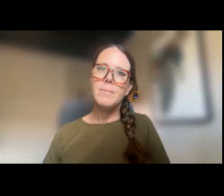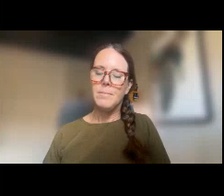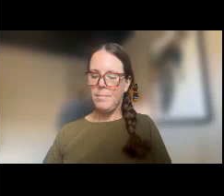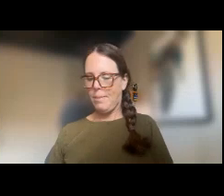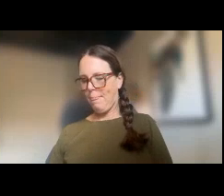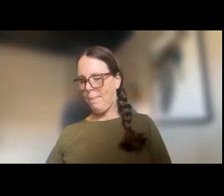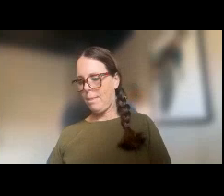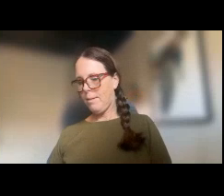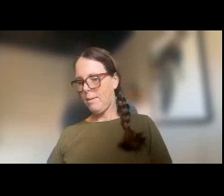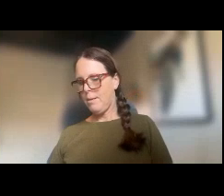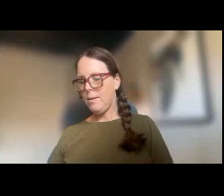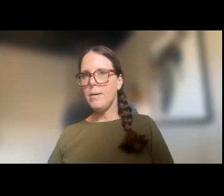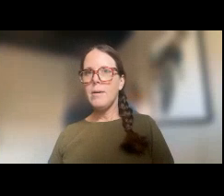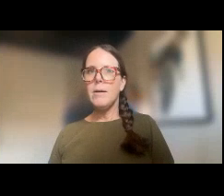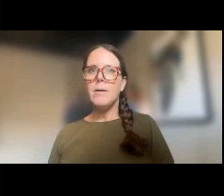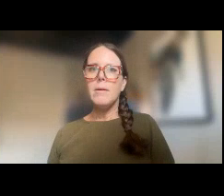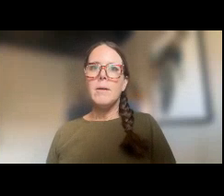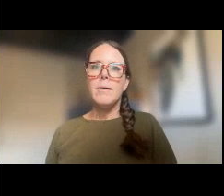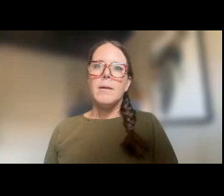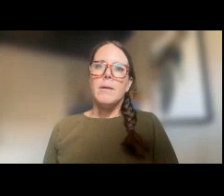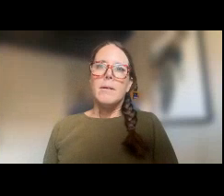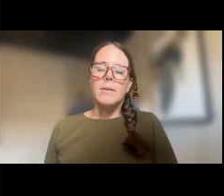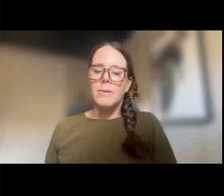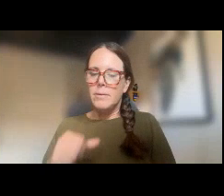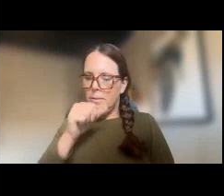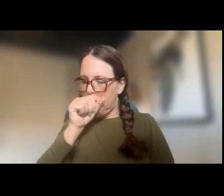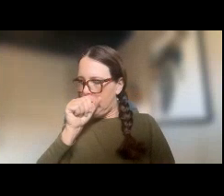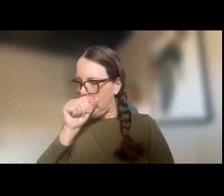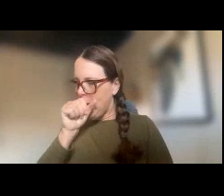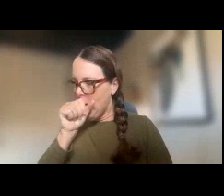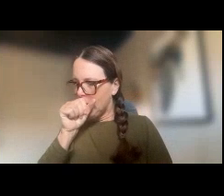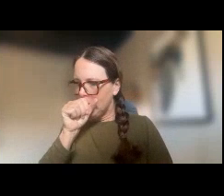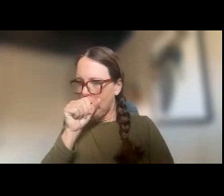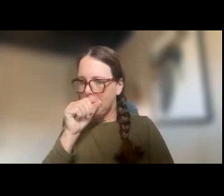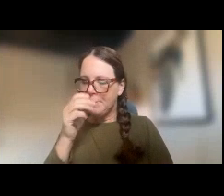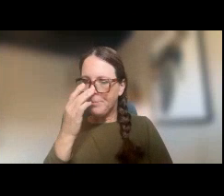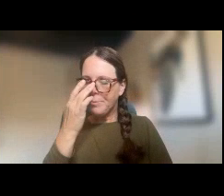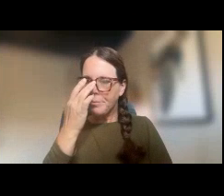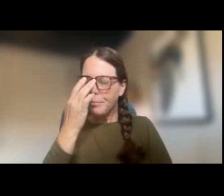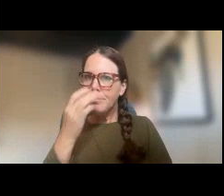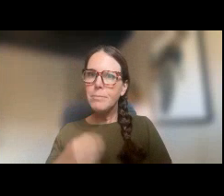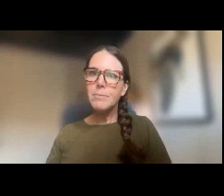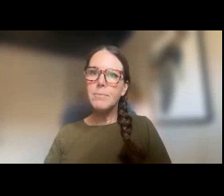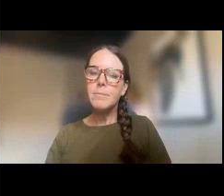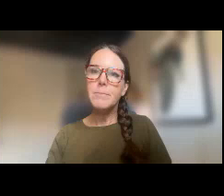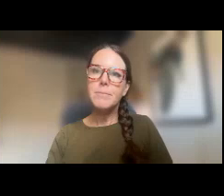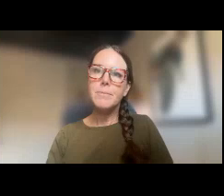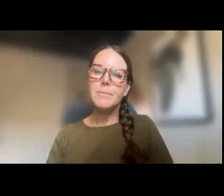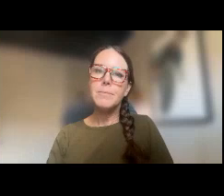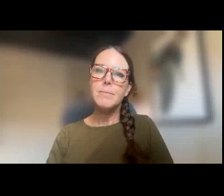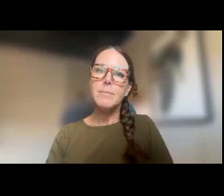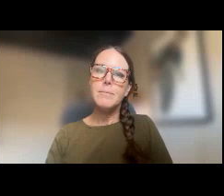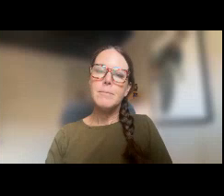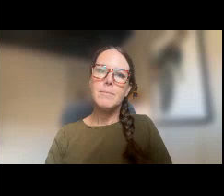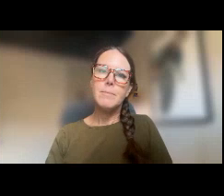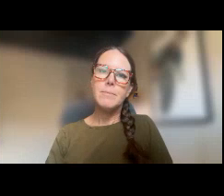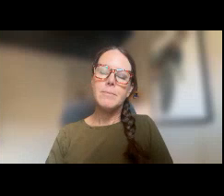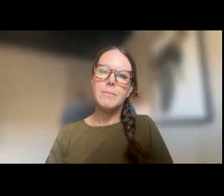have the target of 20%, or have a demonstrated approach to draw in